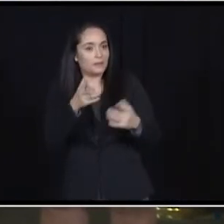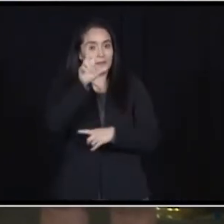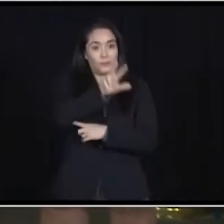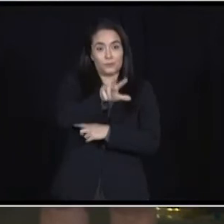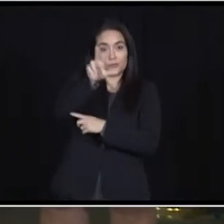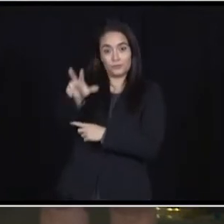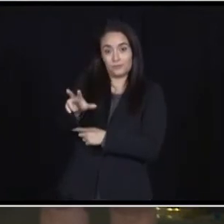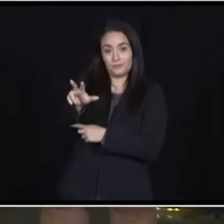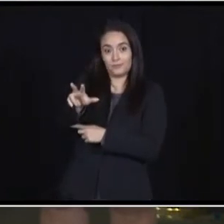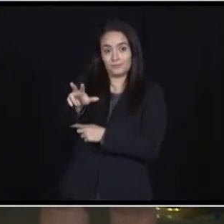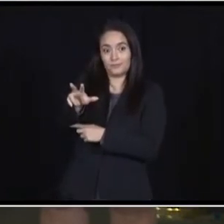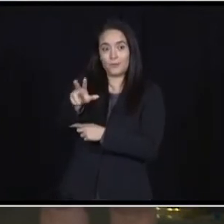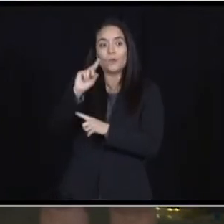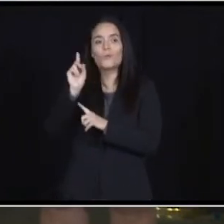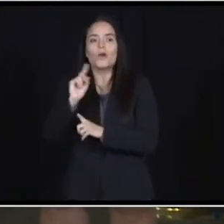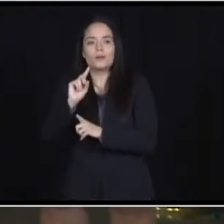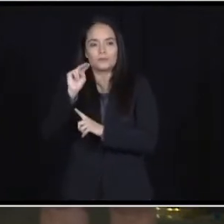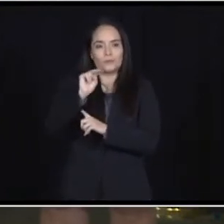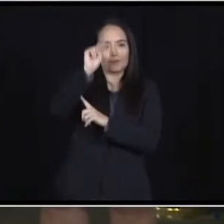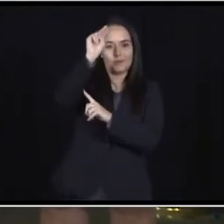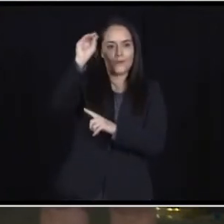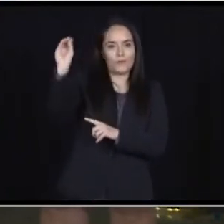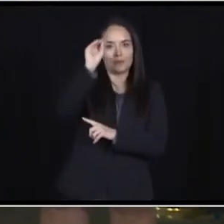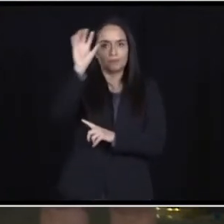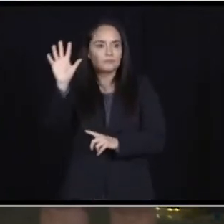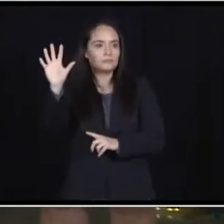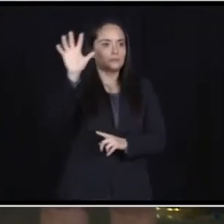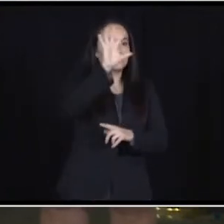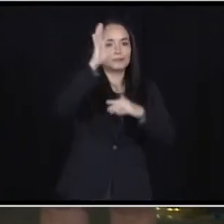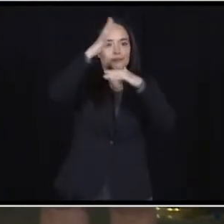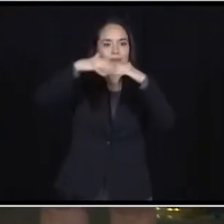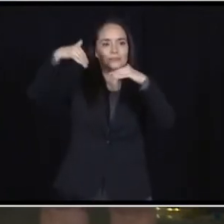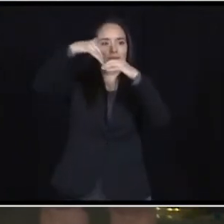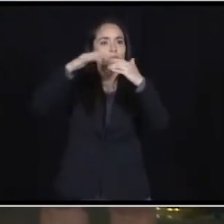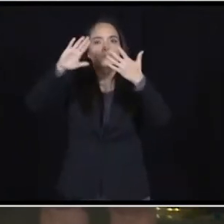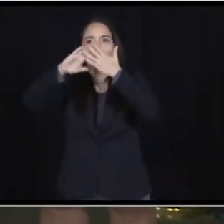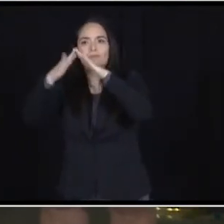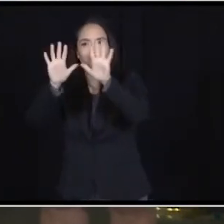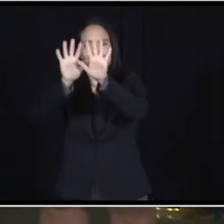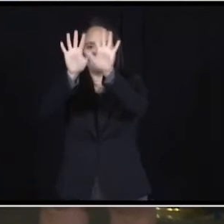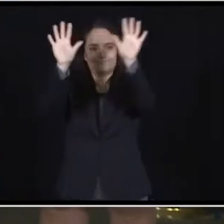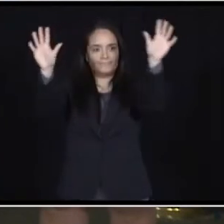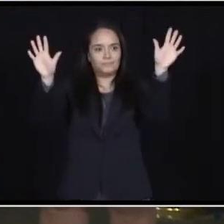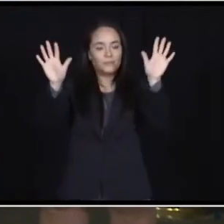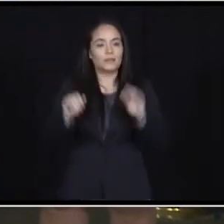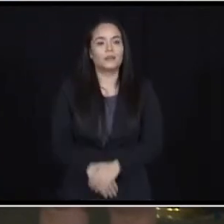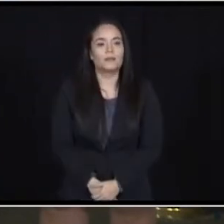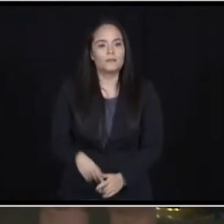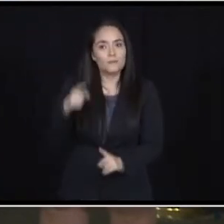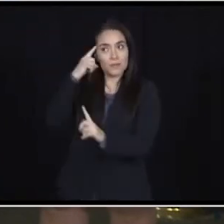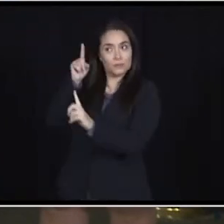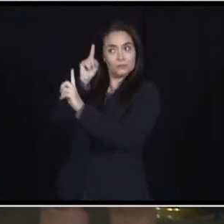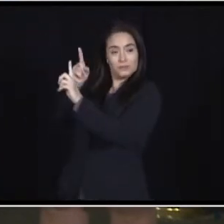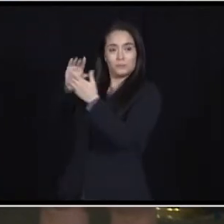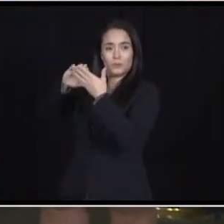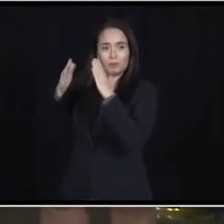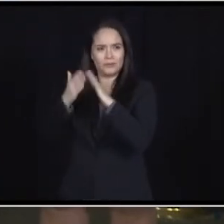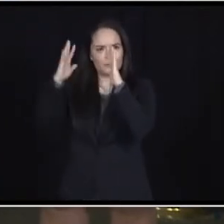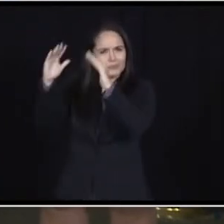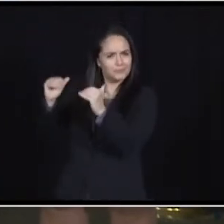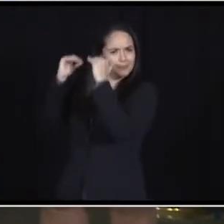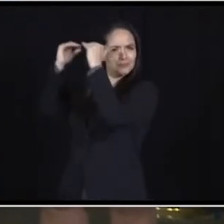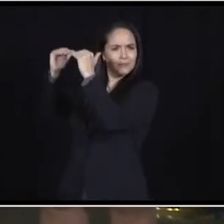and Indigenous communities. This is a major step forward for many communities. It means that a patient may not have to